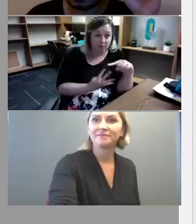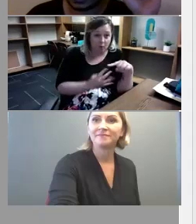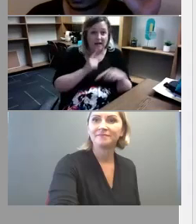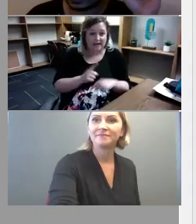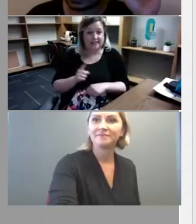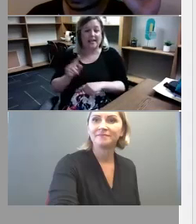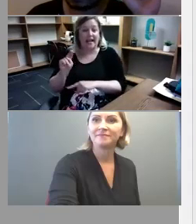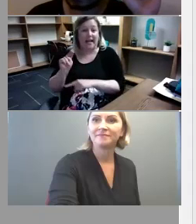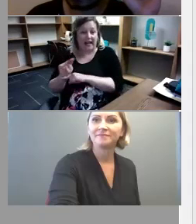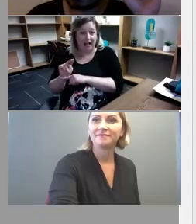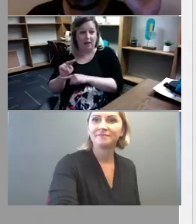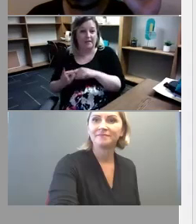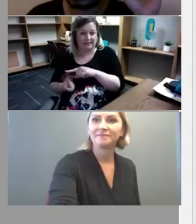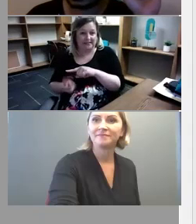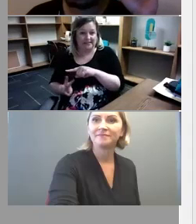Does this make sense?